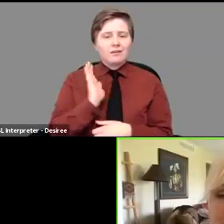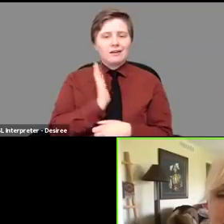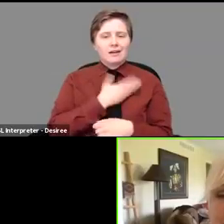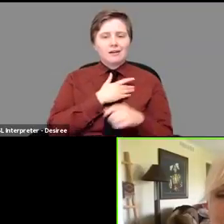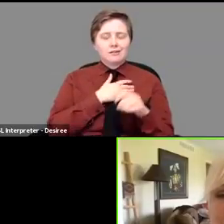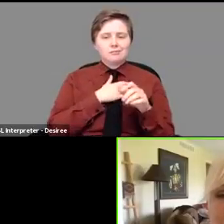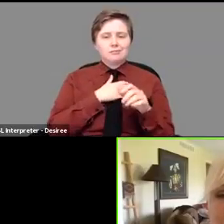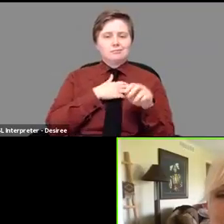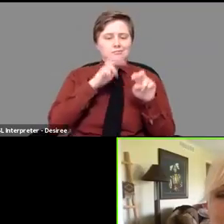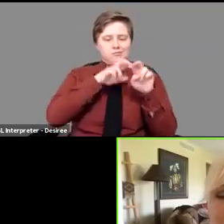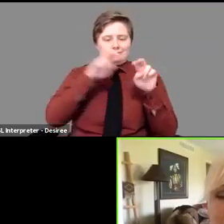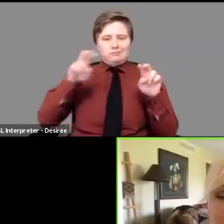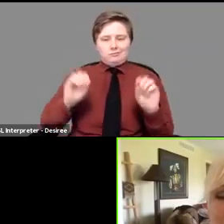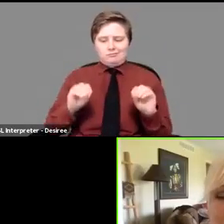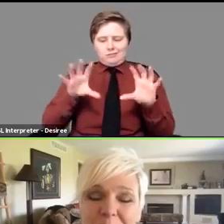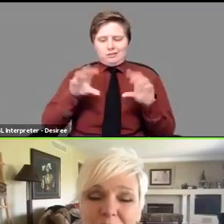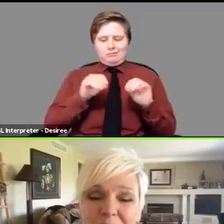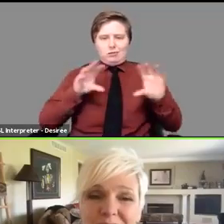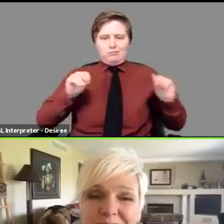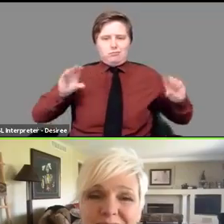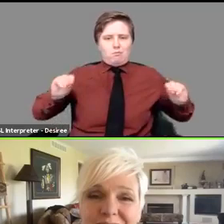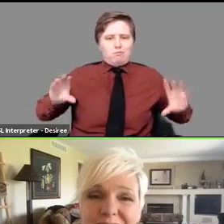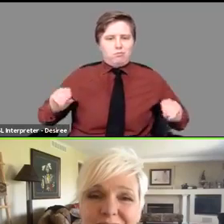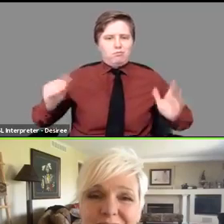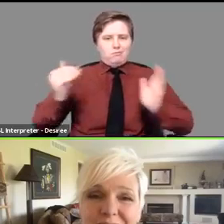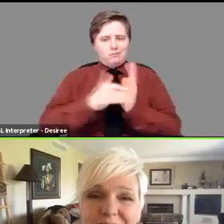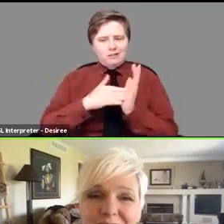of our panelists just please turn their cameras back on.